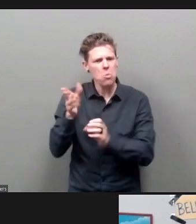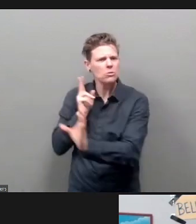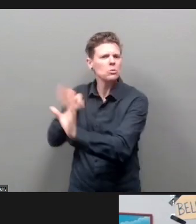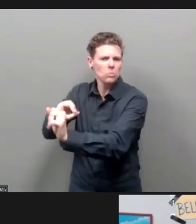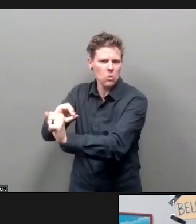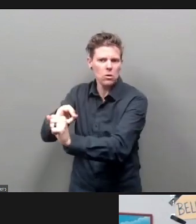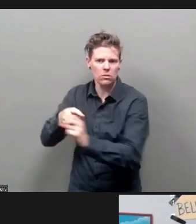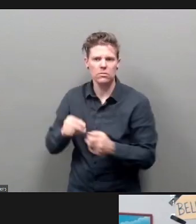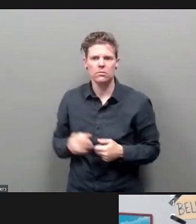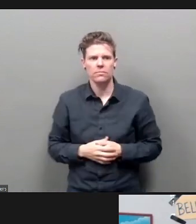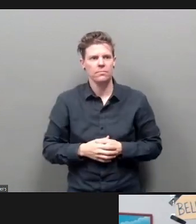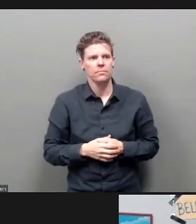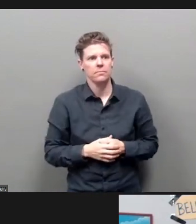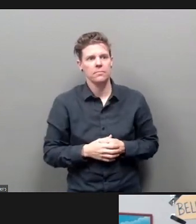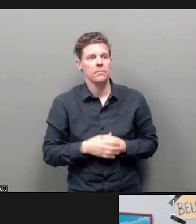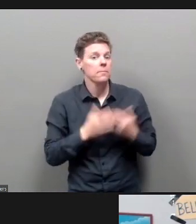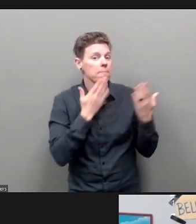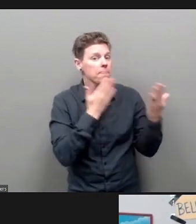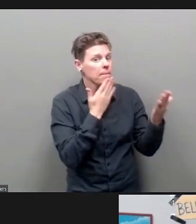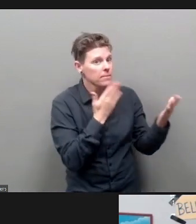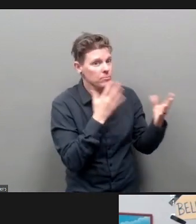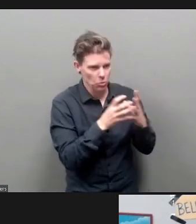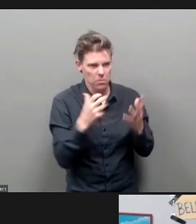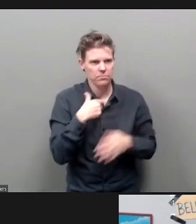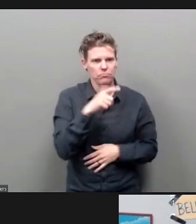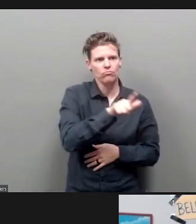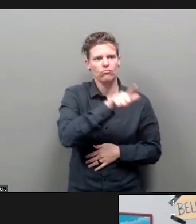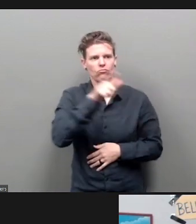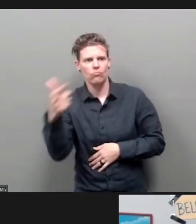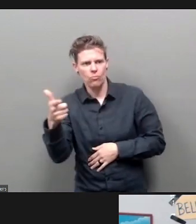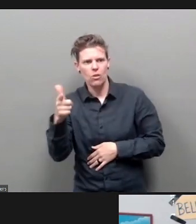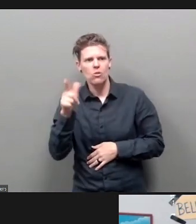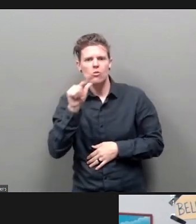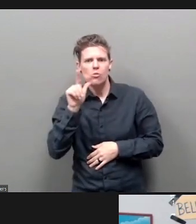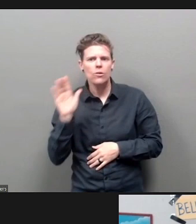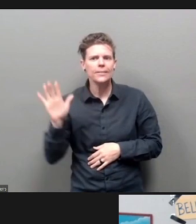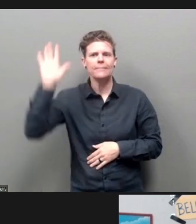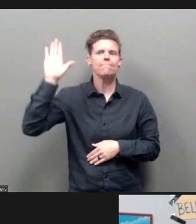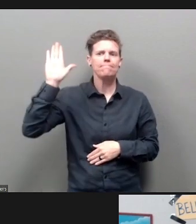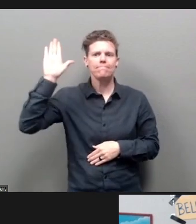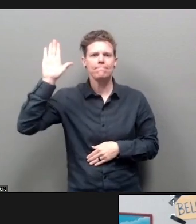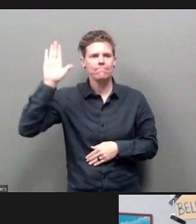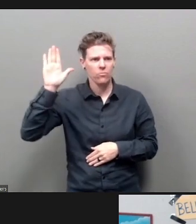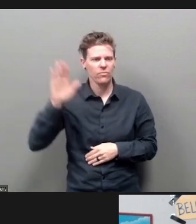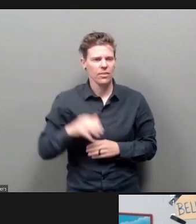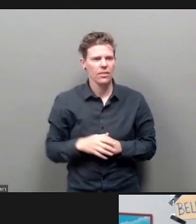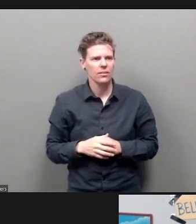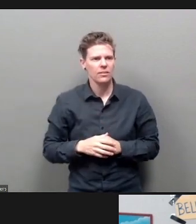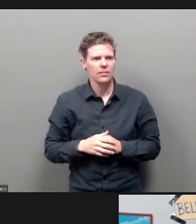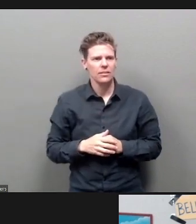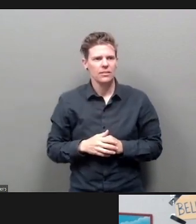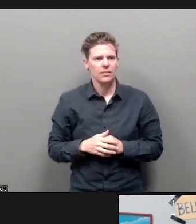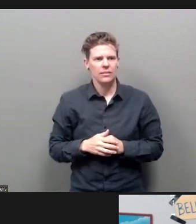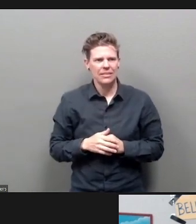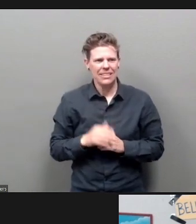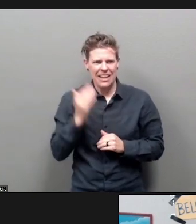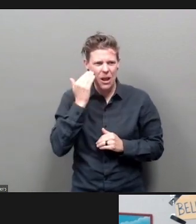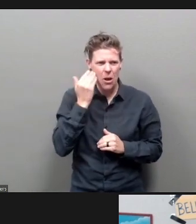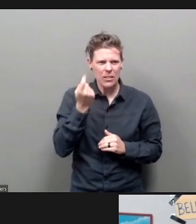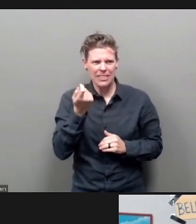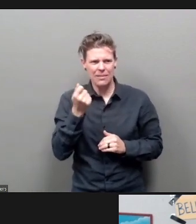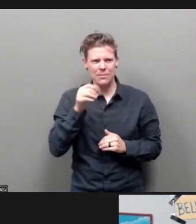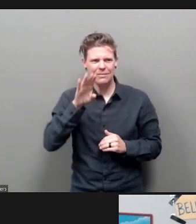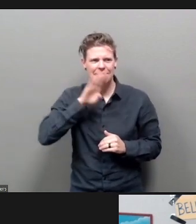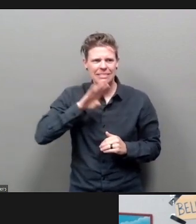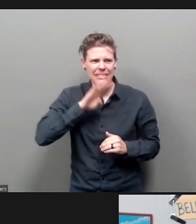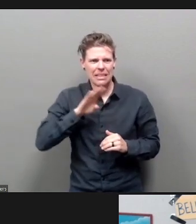Thanks so much. I'm going to jump back to the folks who've raised their hands, and I get the sense that there's a little bit of frustration with the pace of things today, only because lots